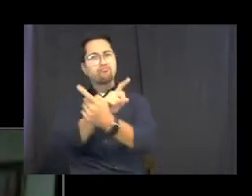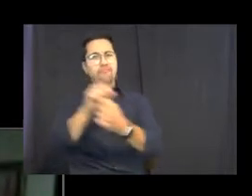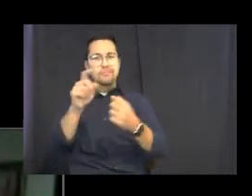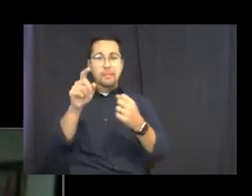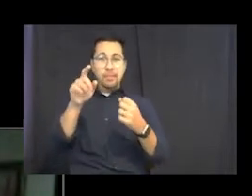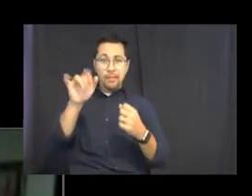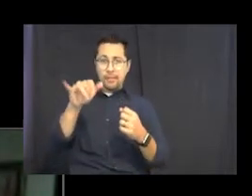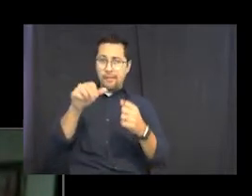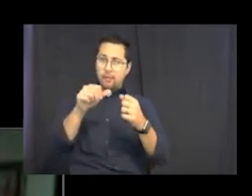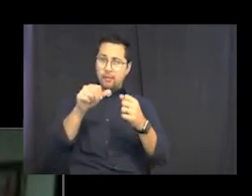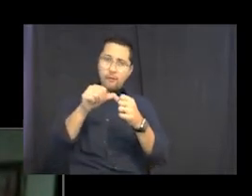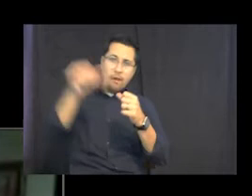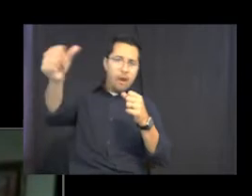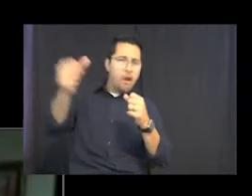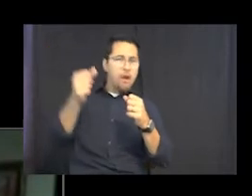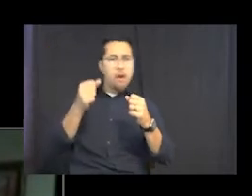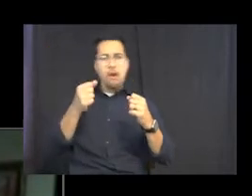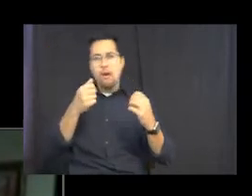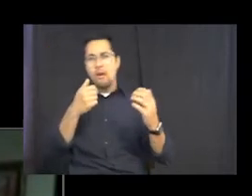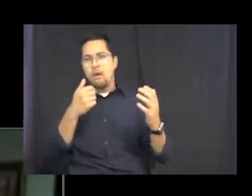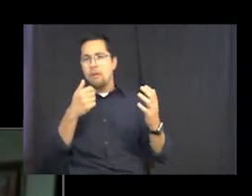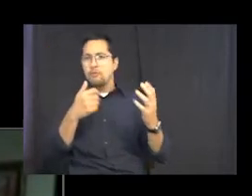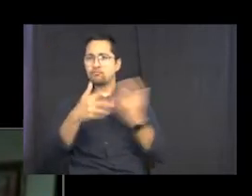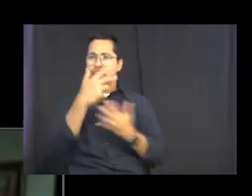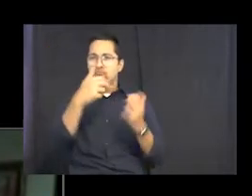and we all know each other.